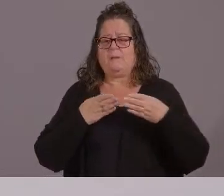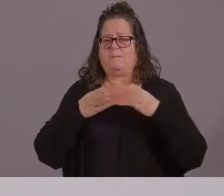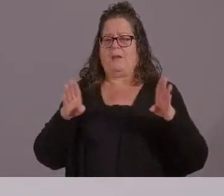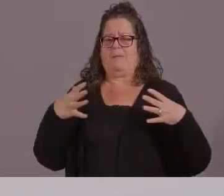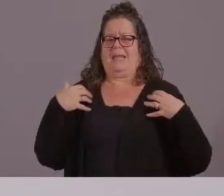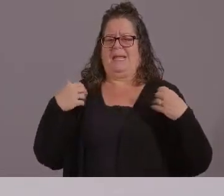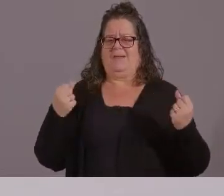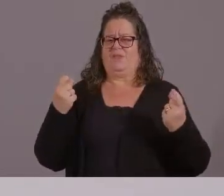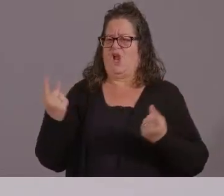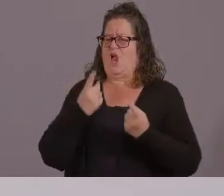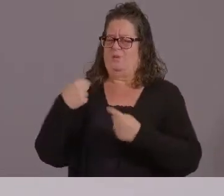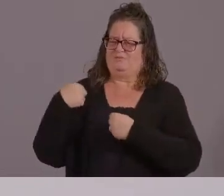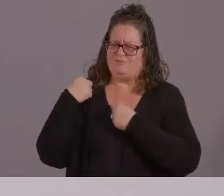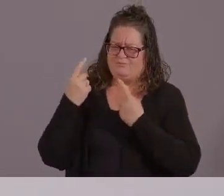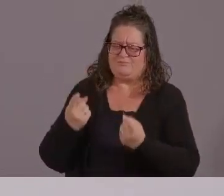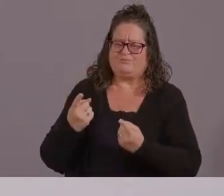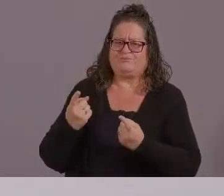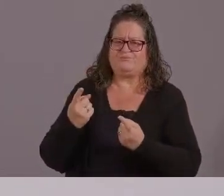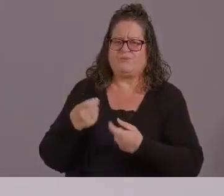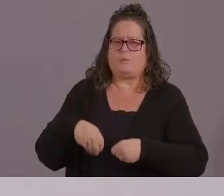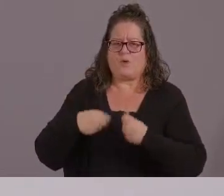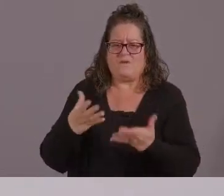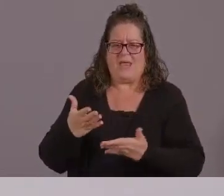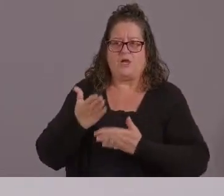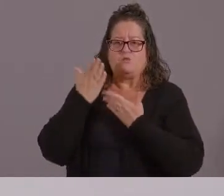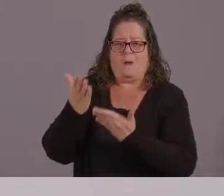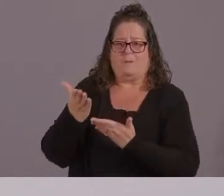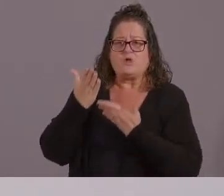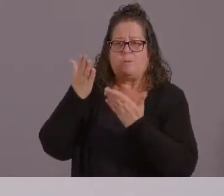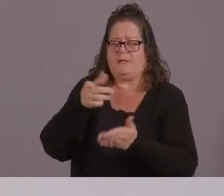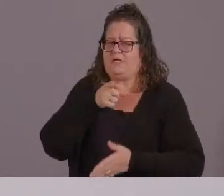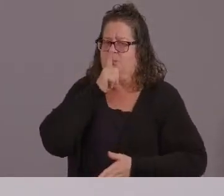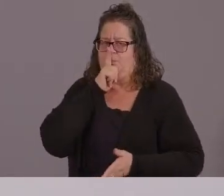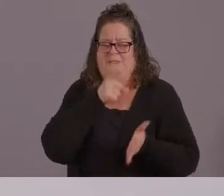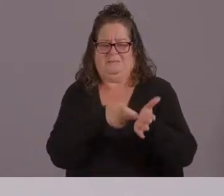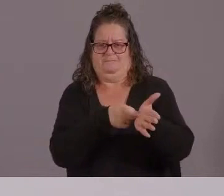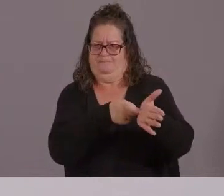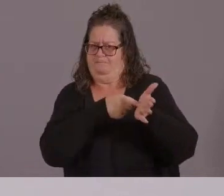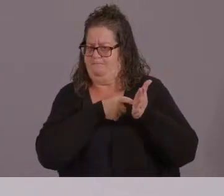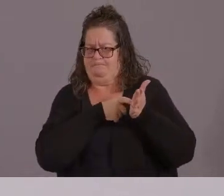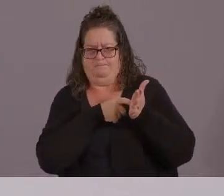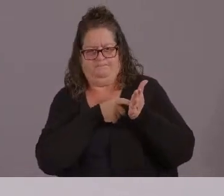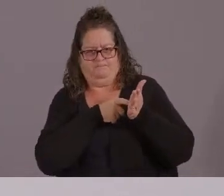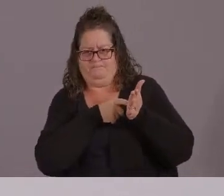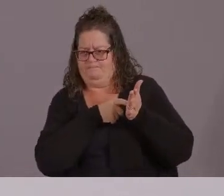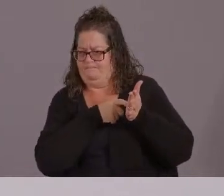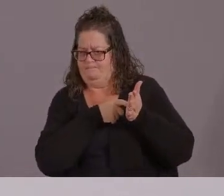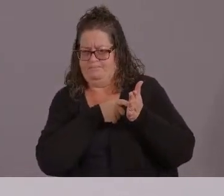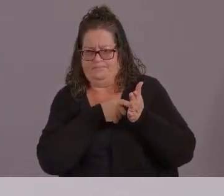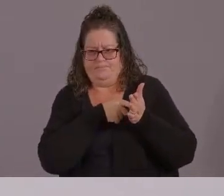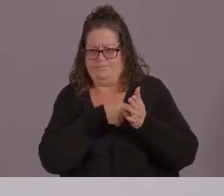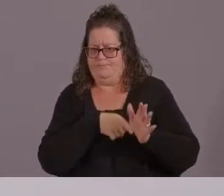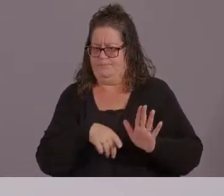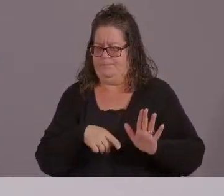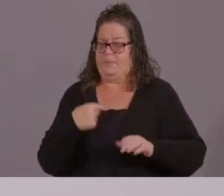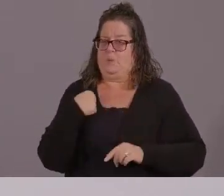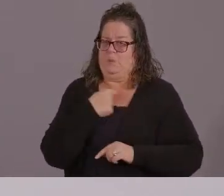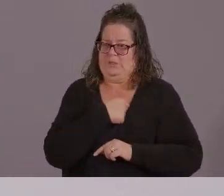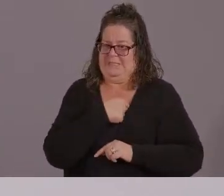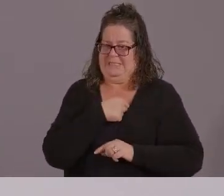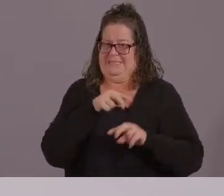recommendations and not mandates. And we provide the best guidance based on what we're seeing in the